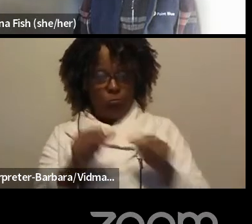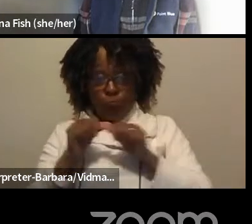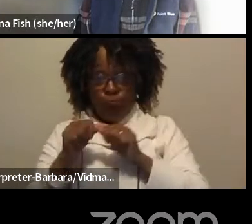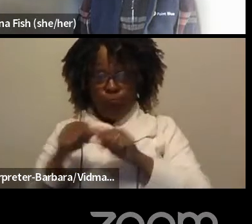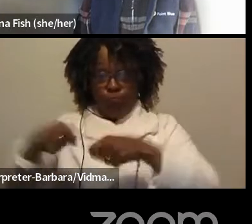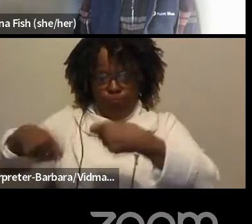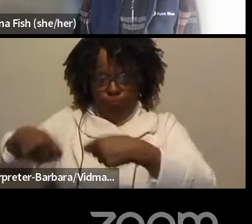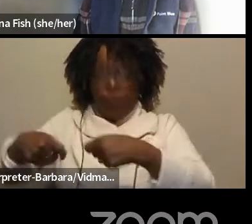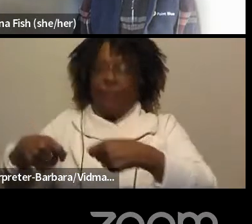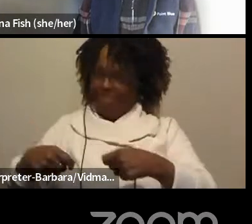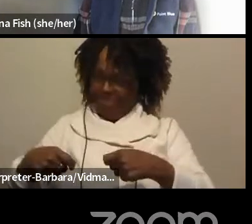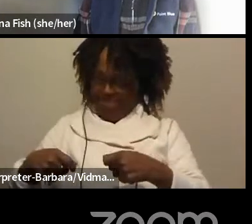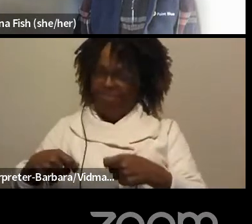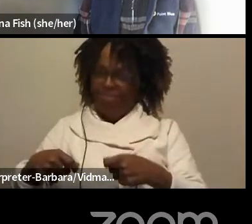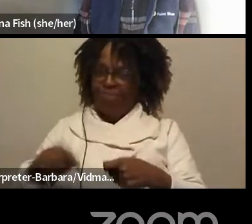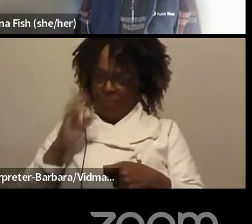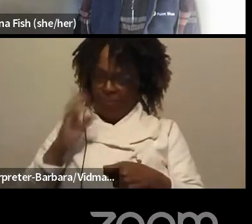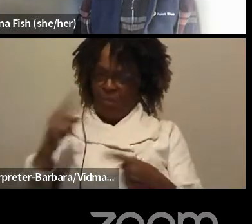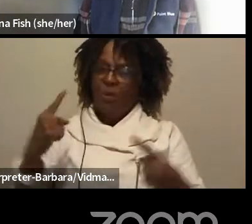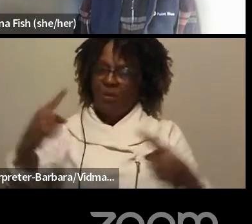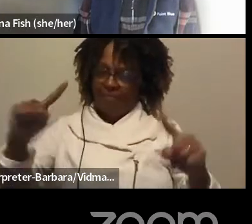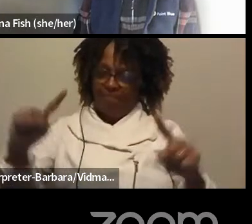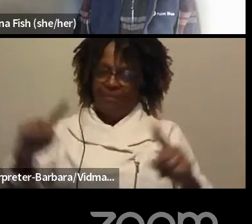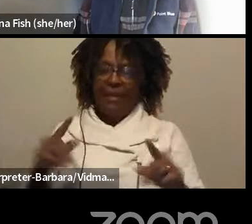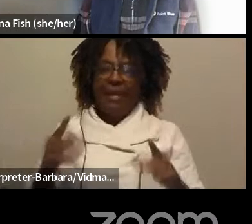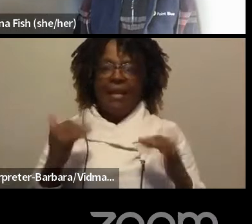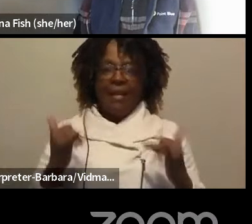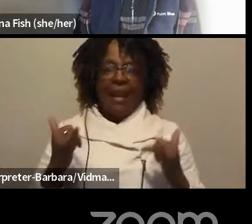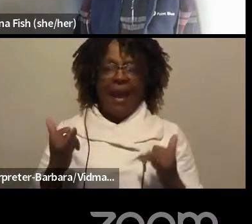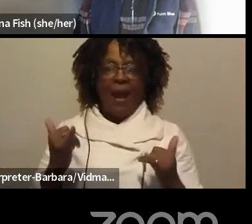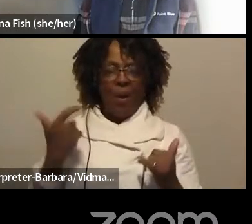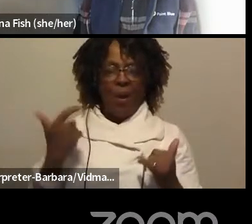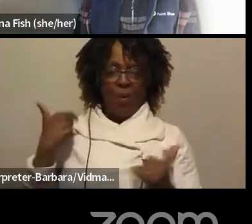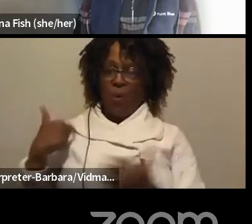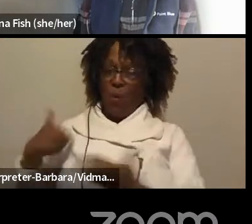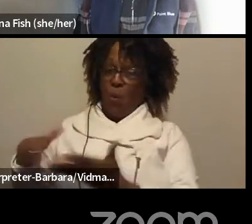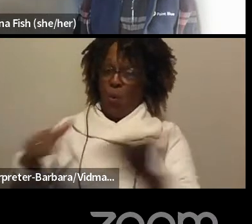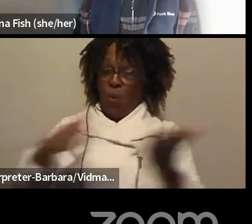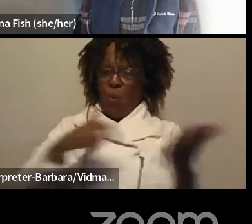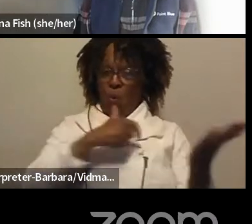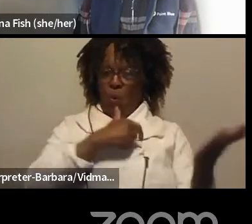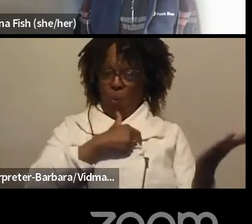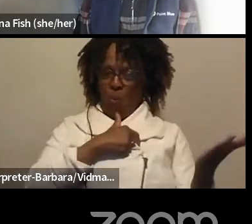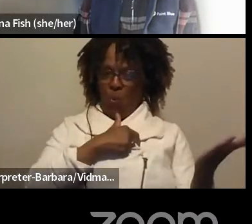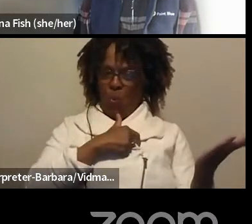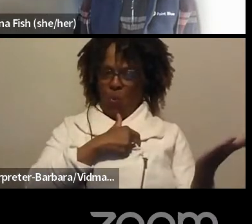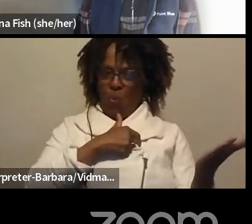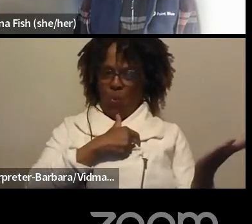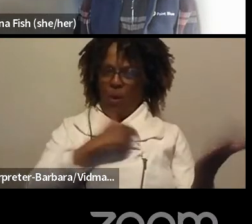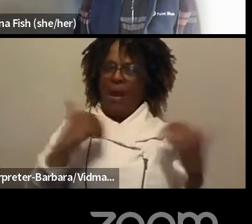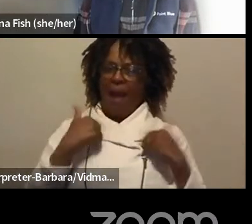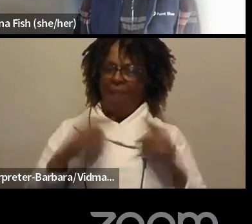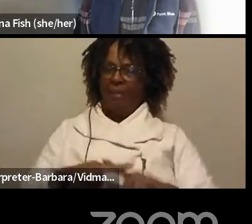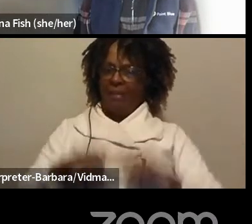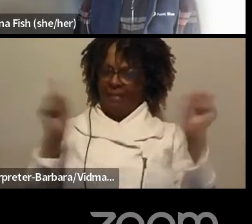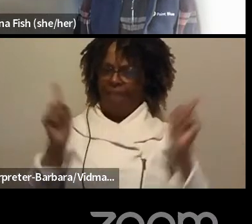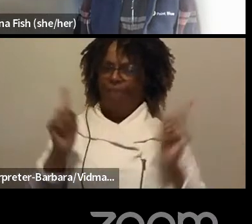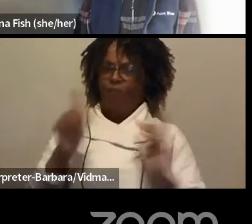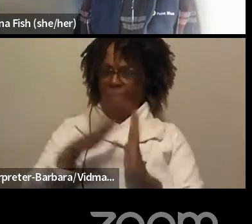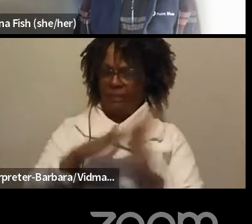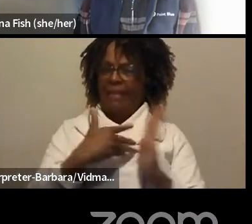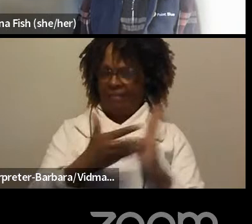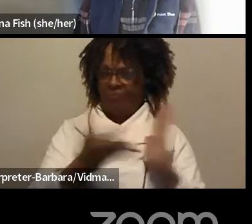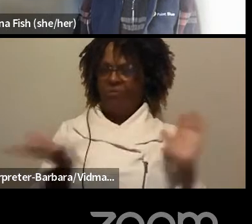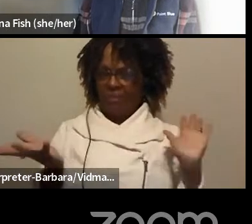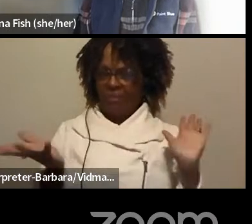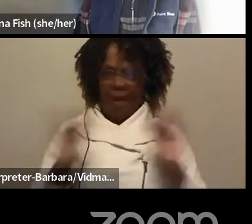four of your answers, another really valuable thing to take from it is that we all have very different schedules, and whatever works for you is the schedule that